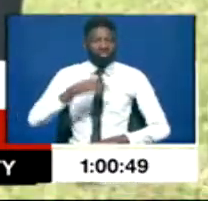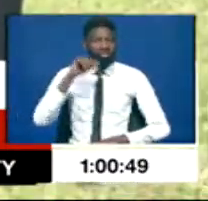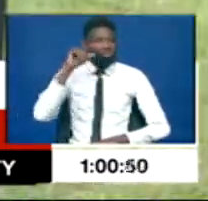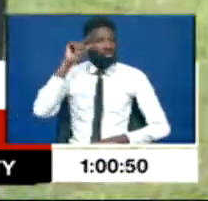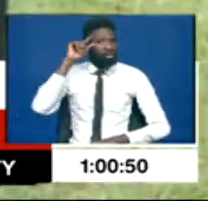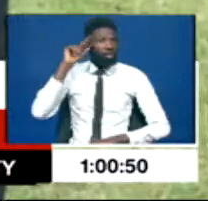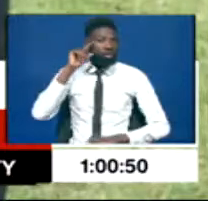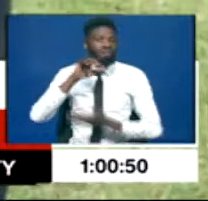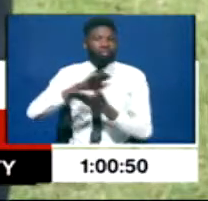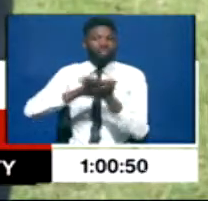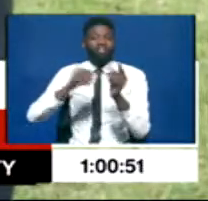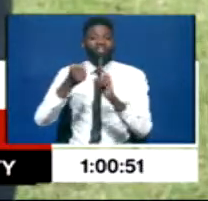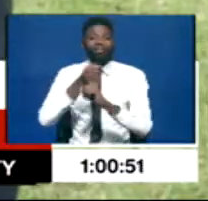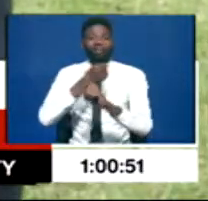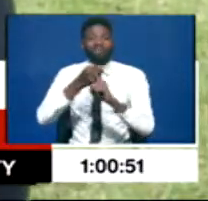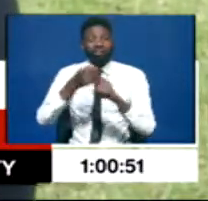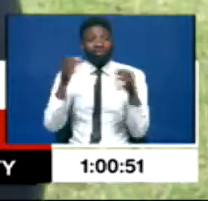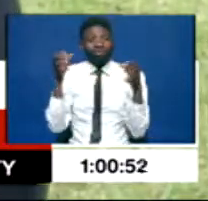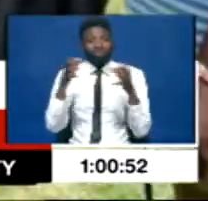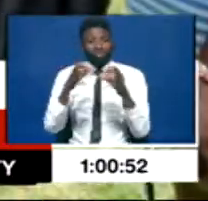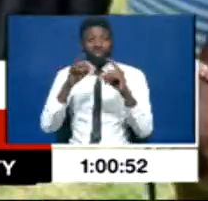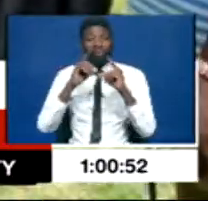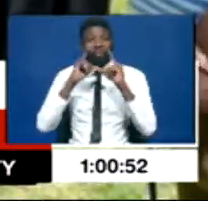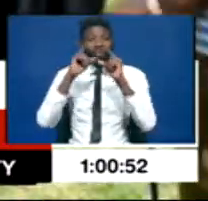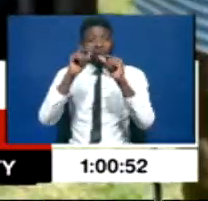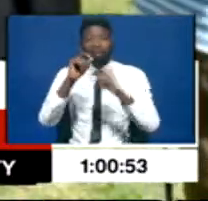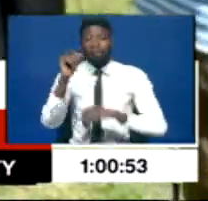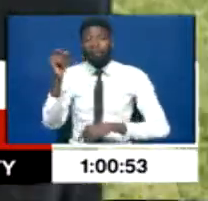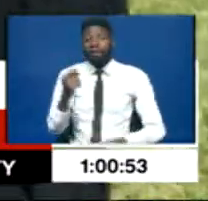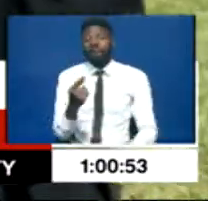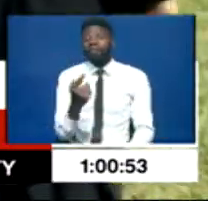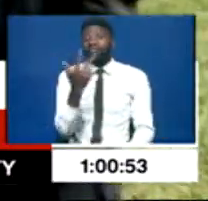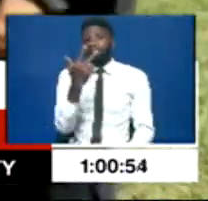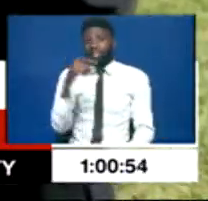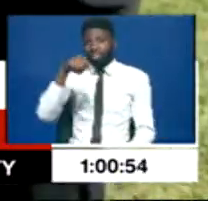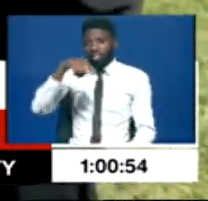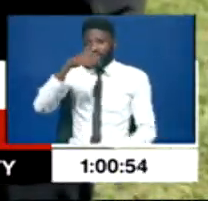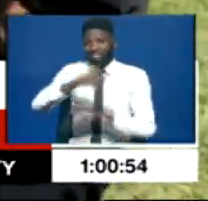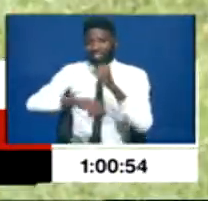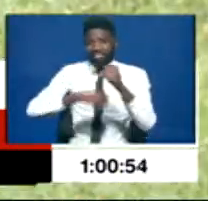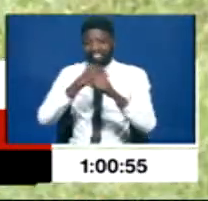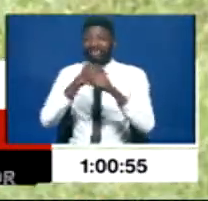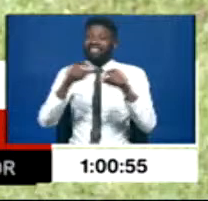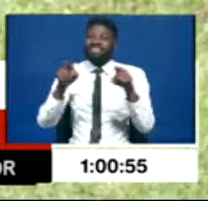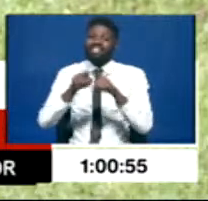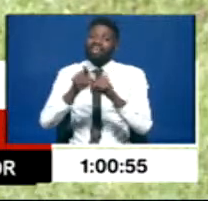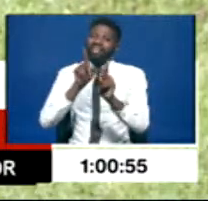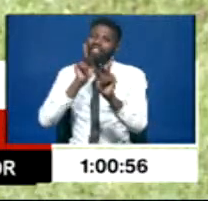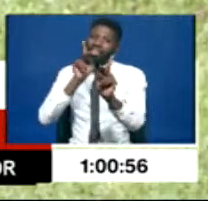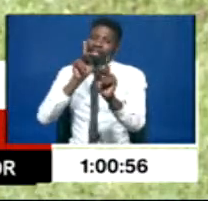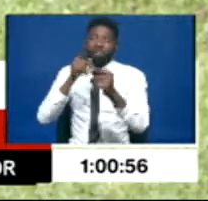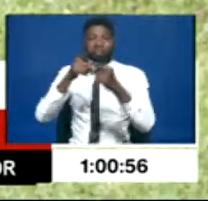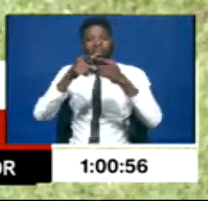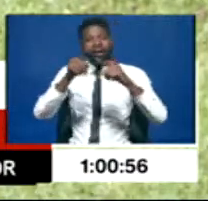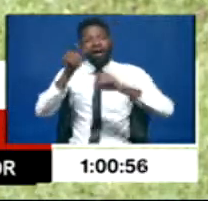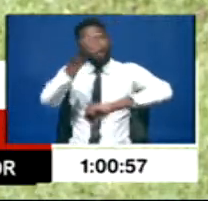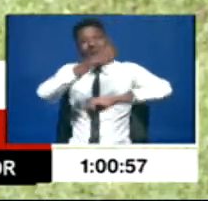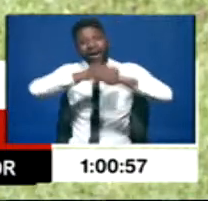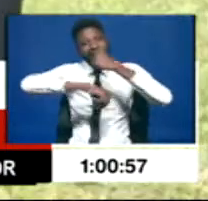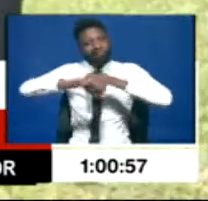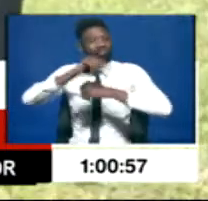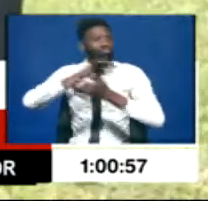Lamek, say they raised the same issue in March this year, but no action has been taken against the suspect. She now wants the